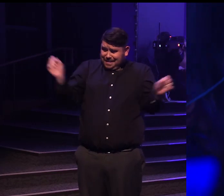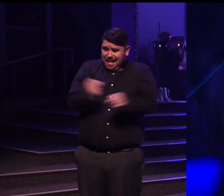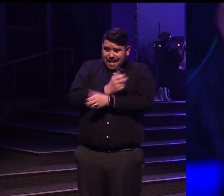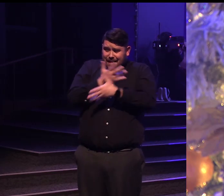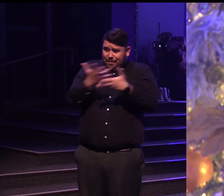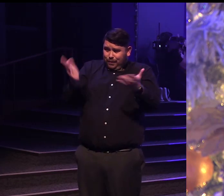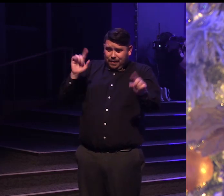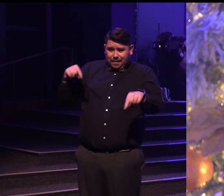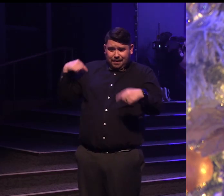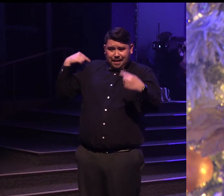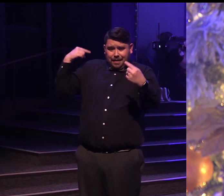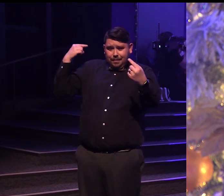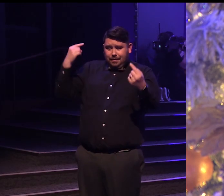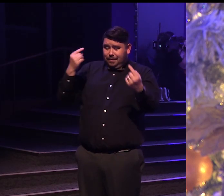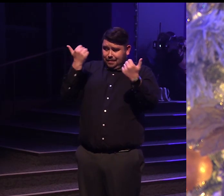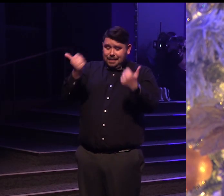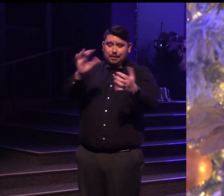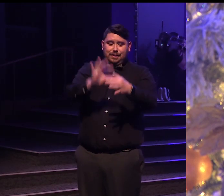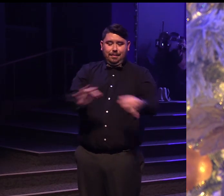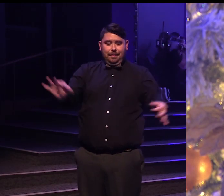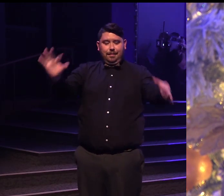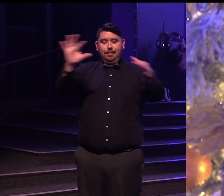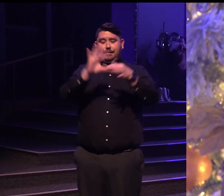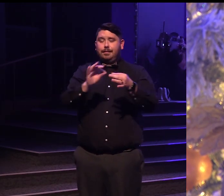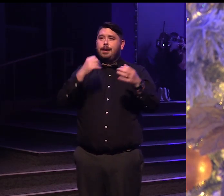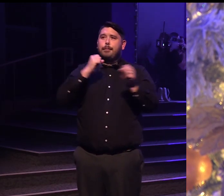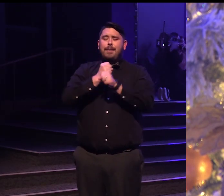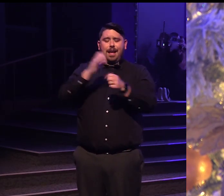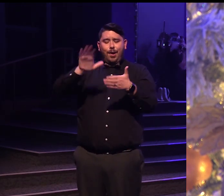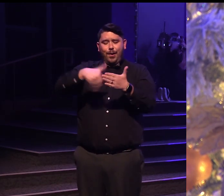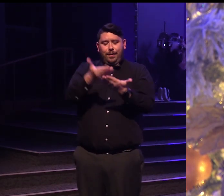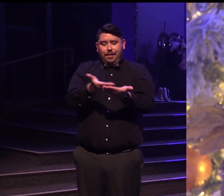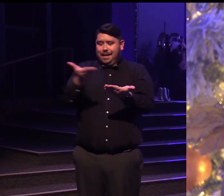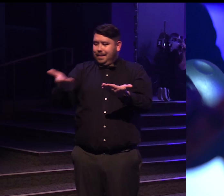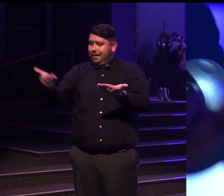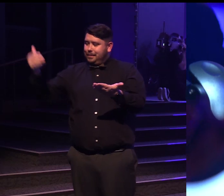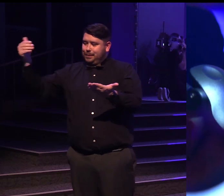Says I'm making